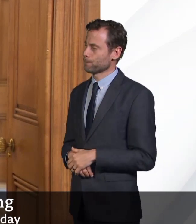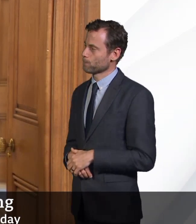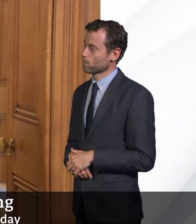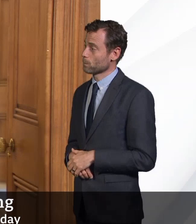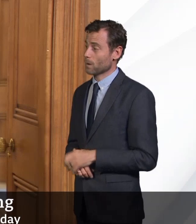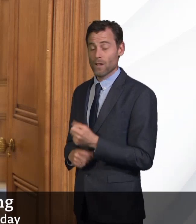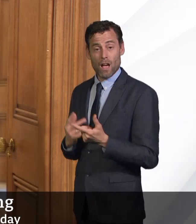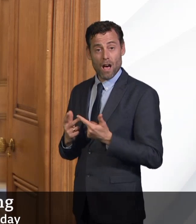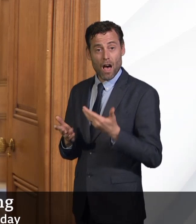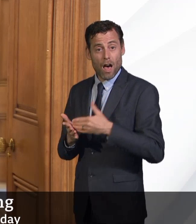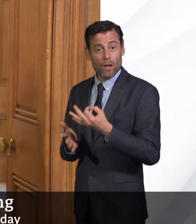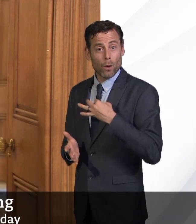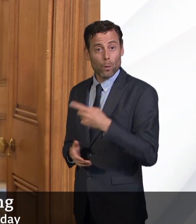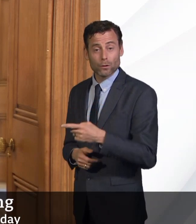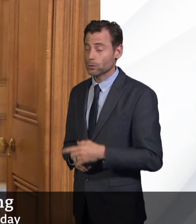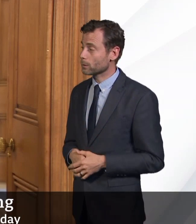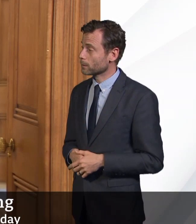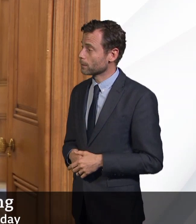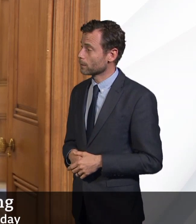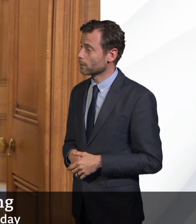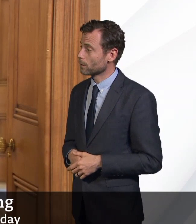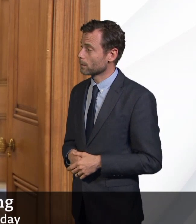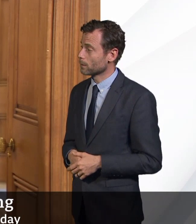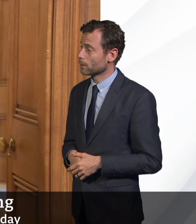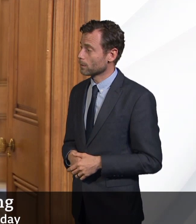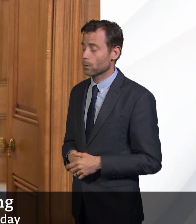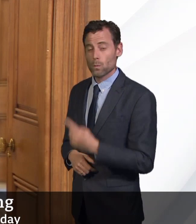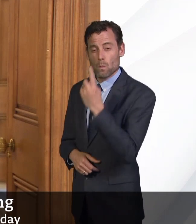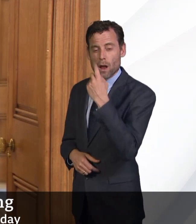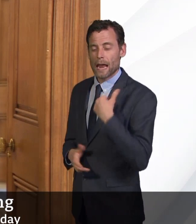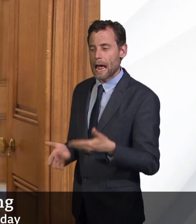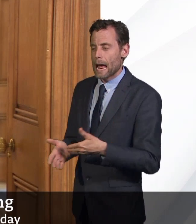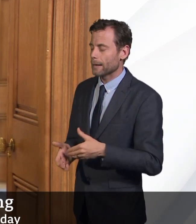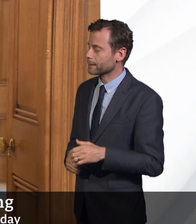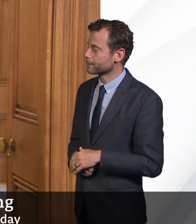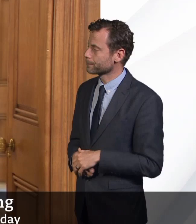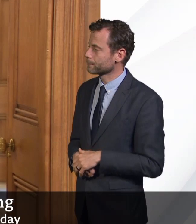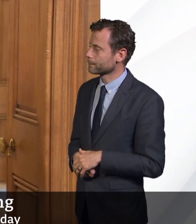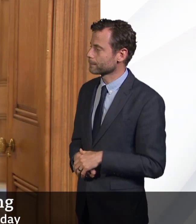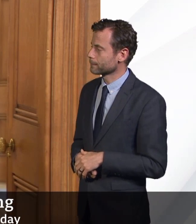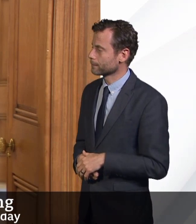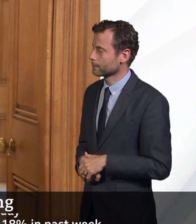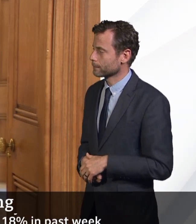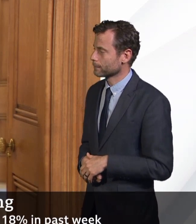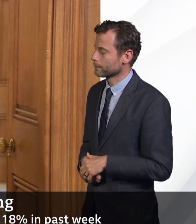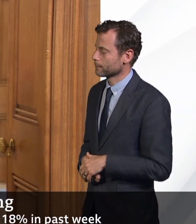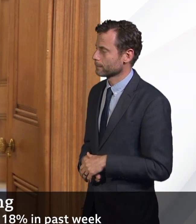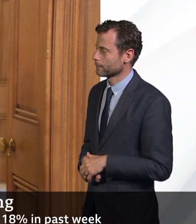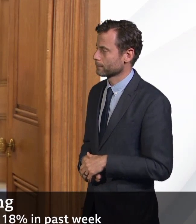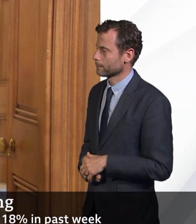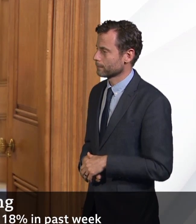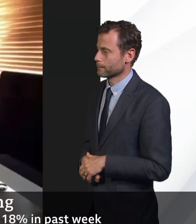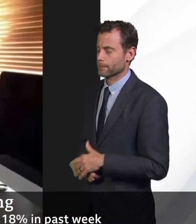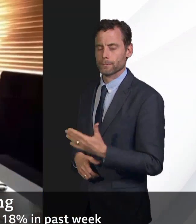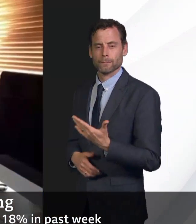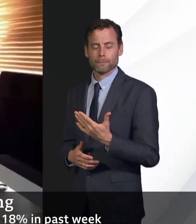Are there any other points you wanted to make as well? Yeah, just one. One of the most heartbreaking things for many people who've lost